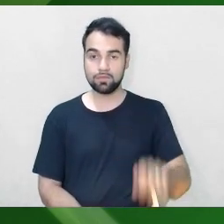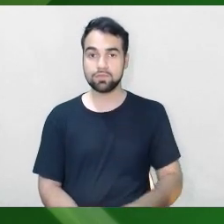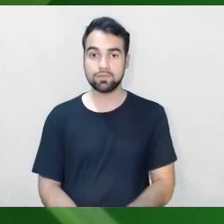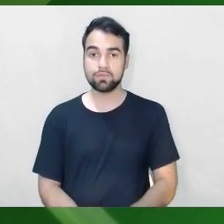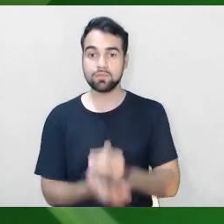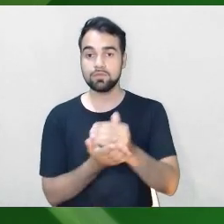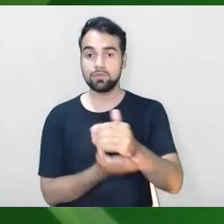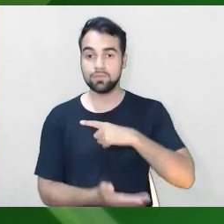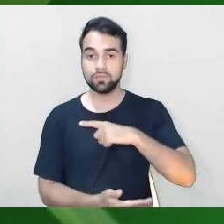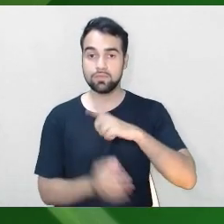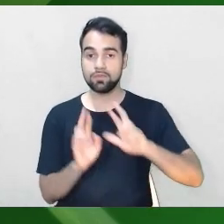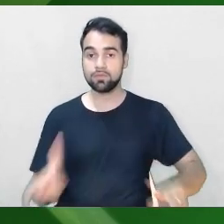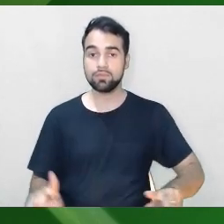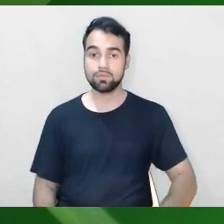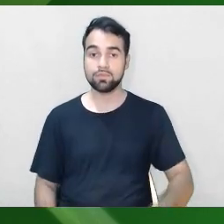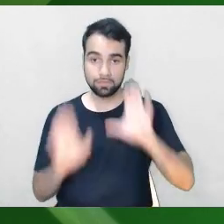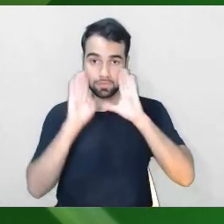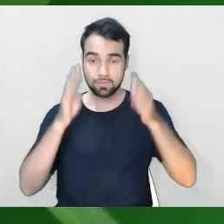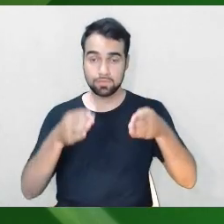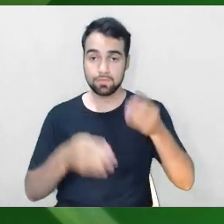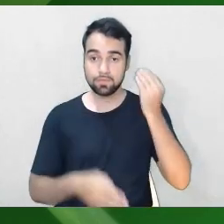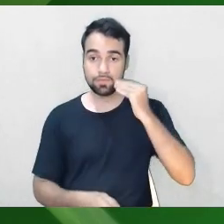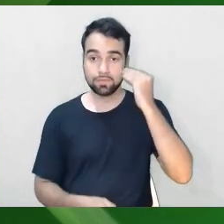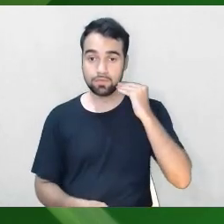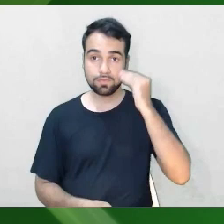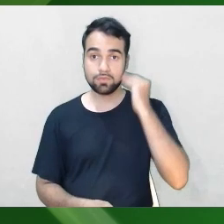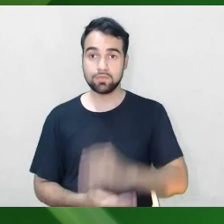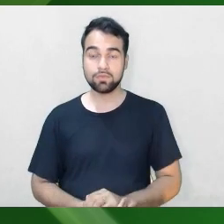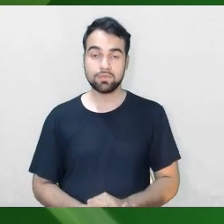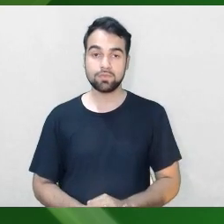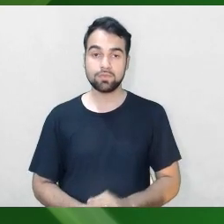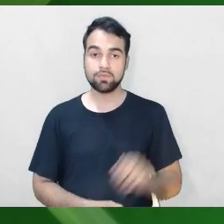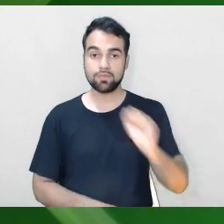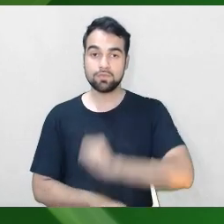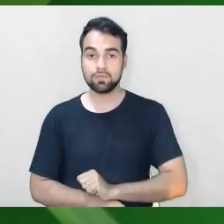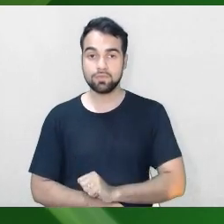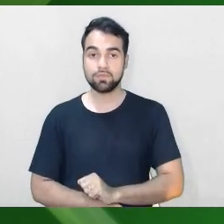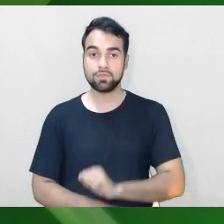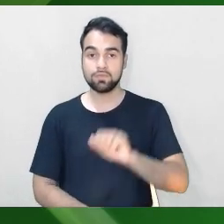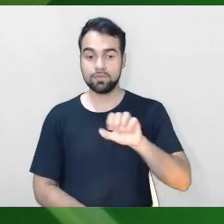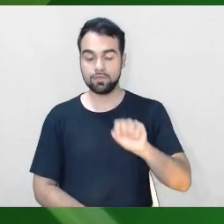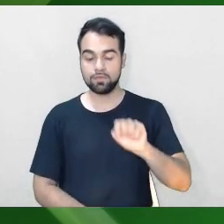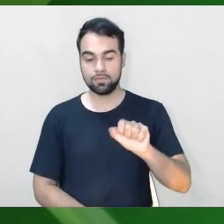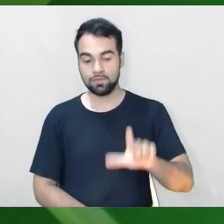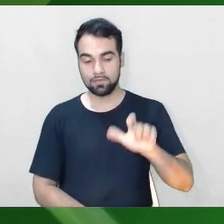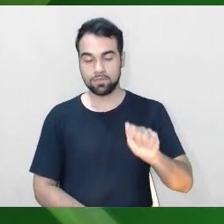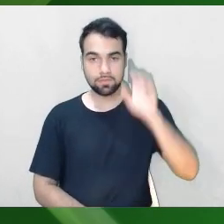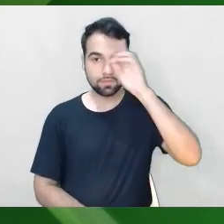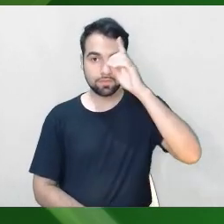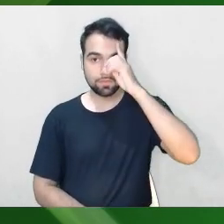XLA starts having this differential, focusing on this experience. It's a little bit outside the